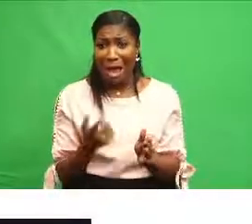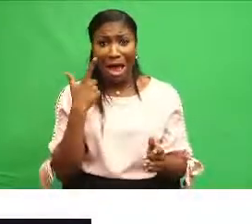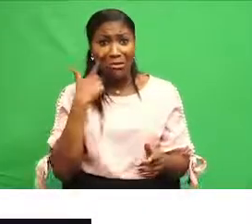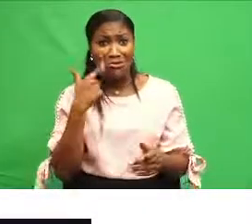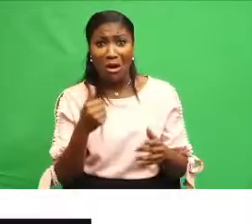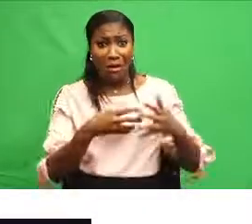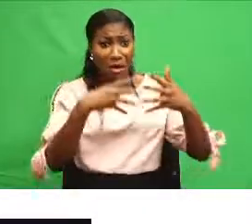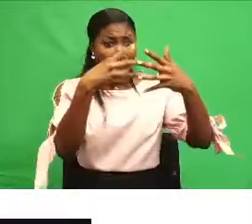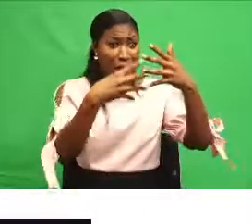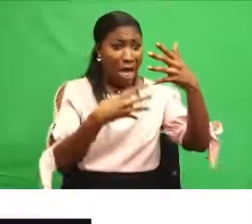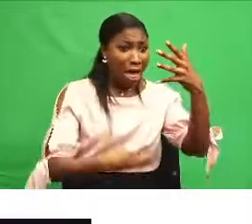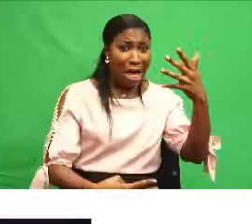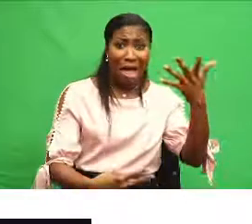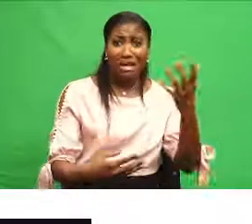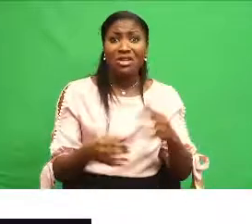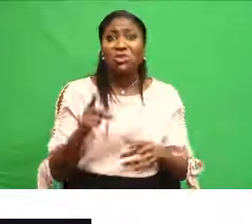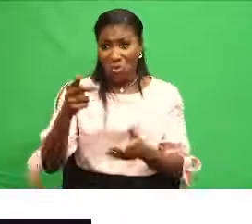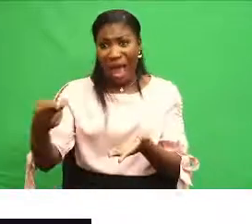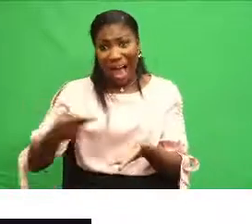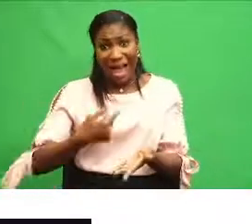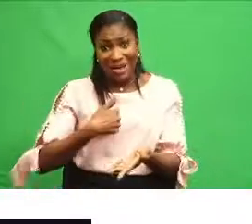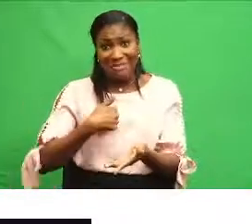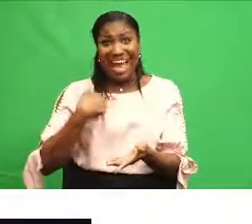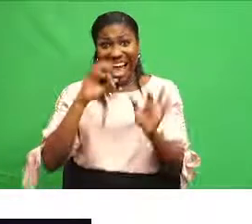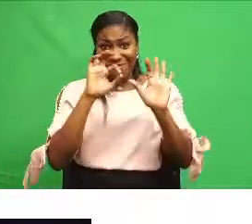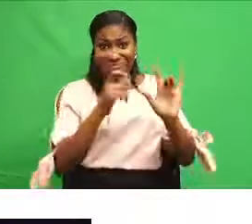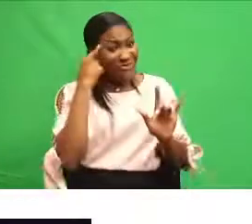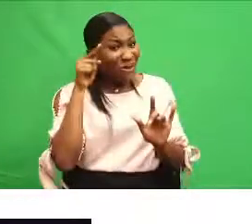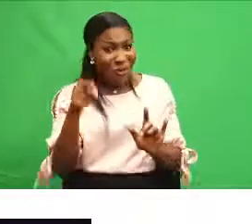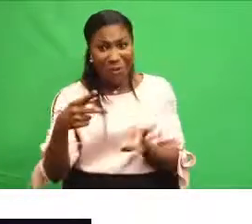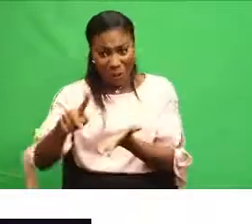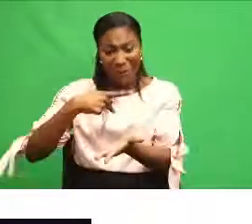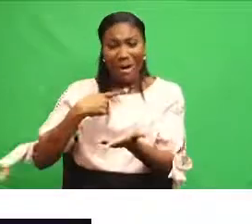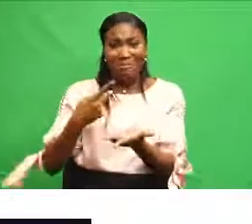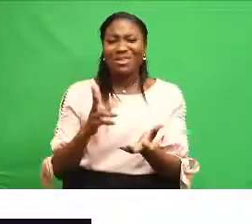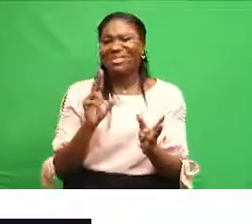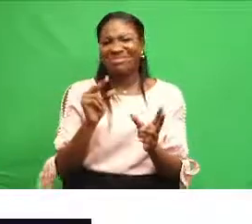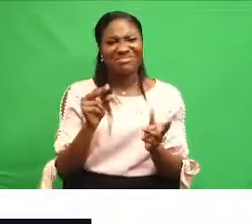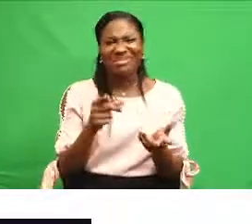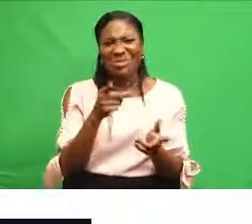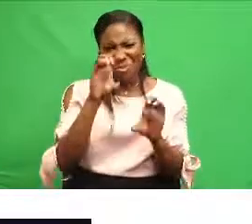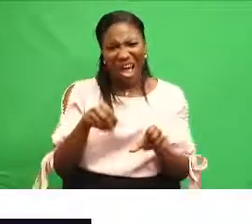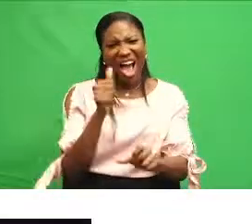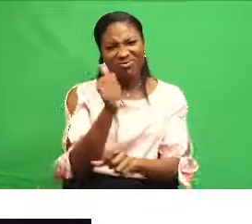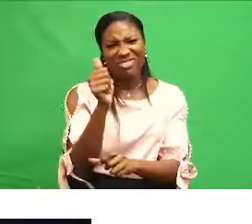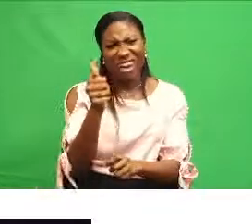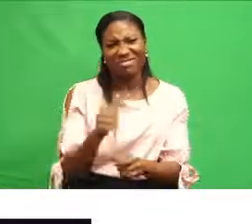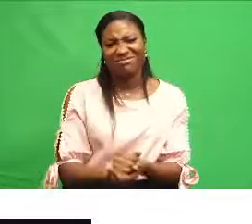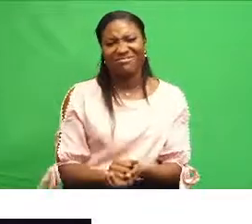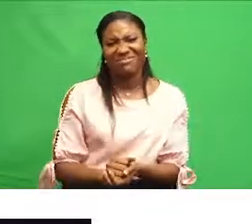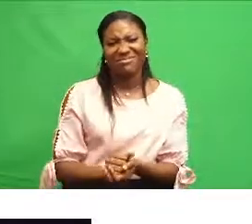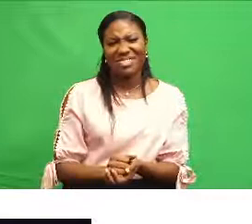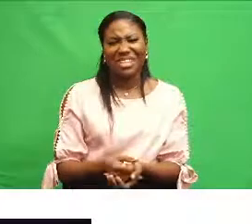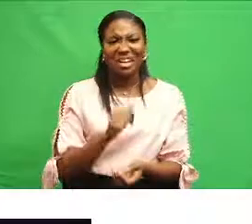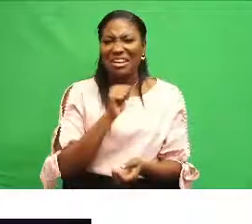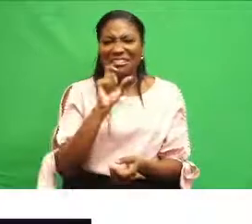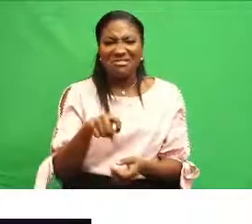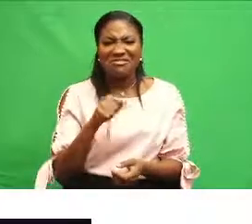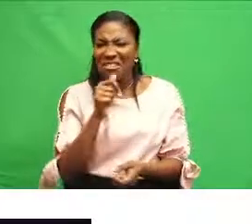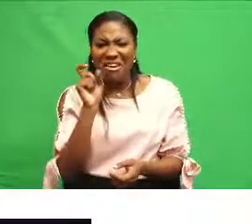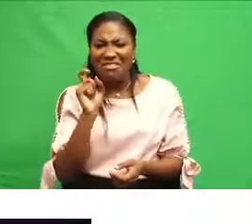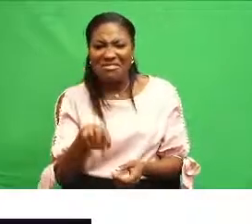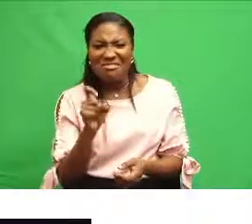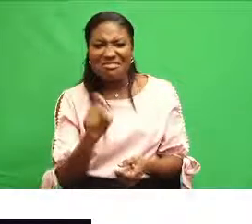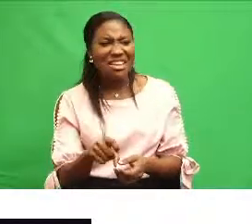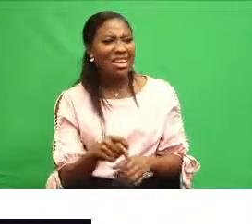services. Well, I am not knocking the need to get a good financial advisor or to engage the